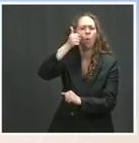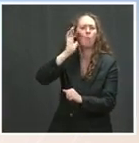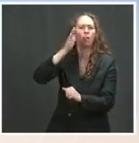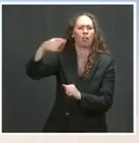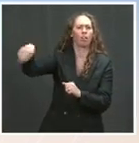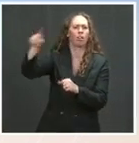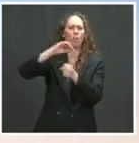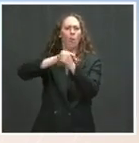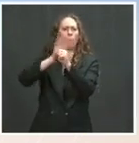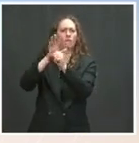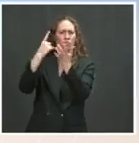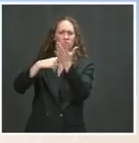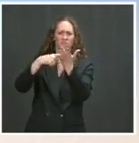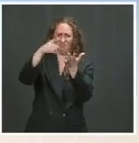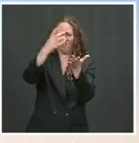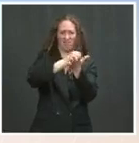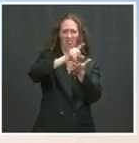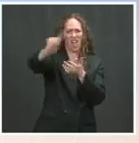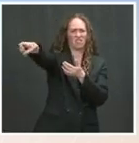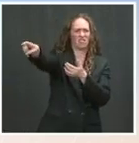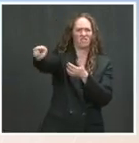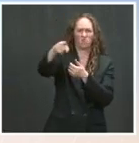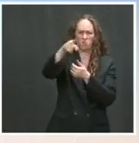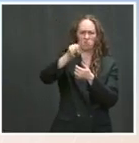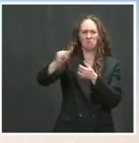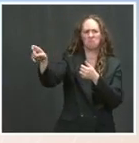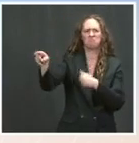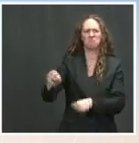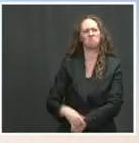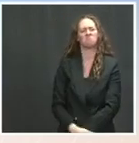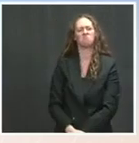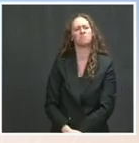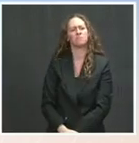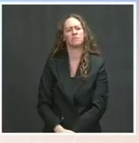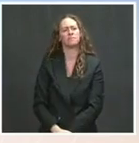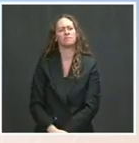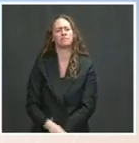ask them. And it's certainly one that should be answered by medical experts. Thank you. Go ahead, Lalit.